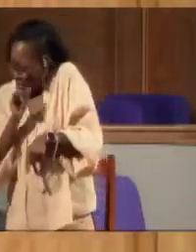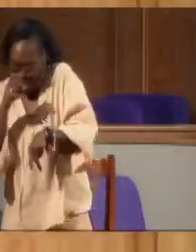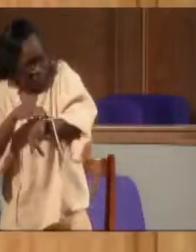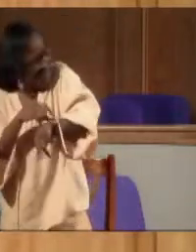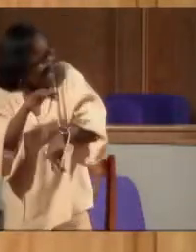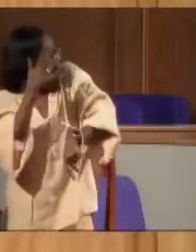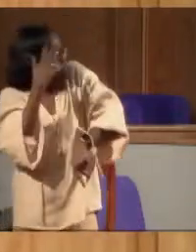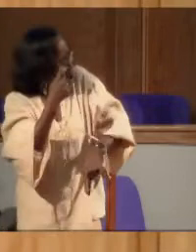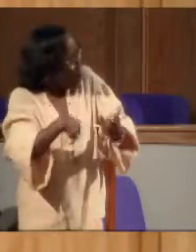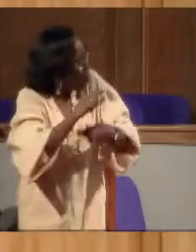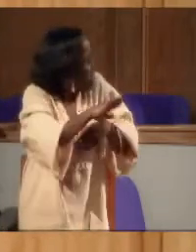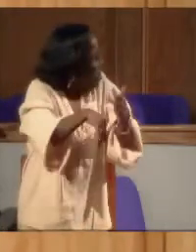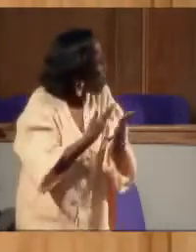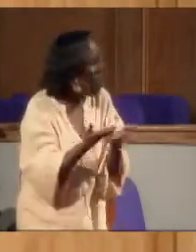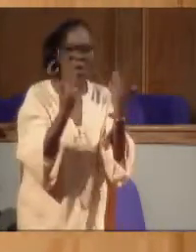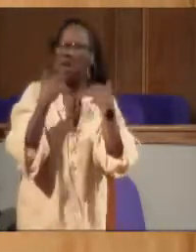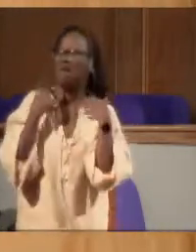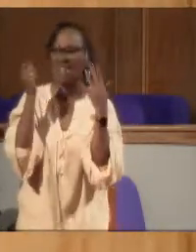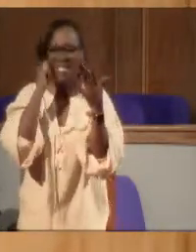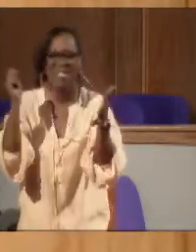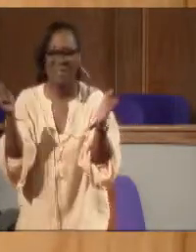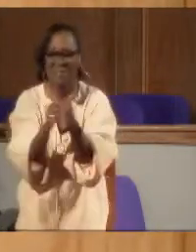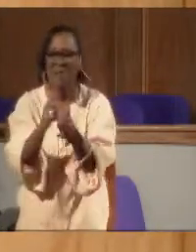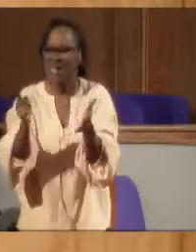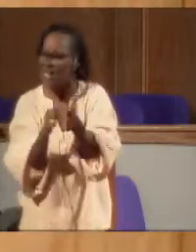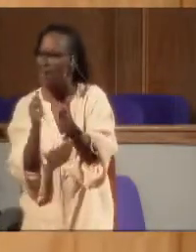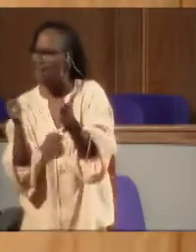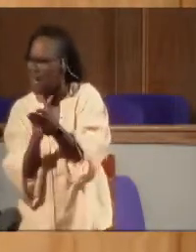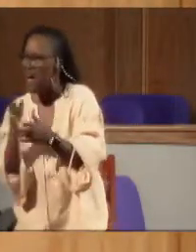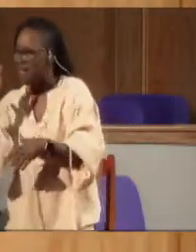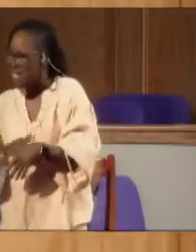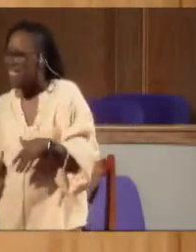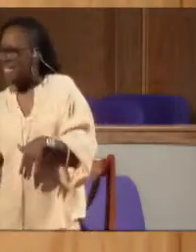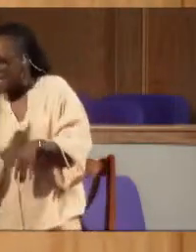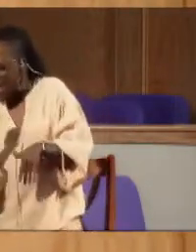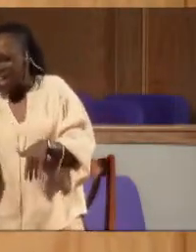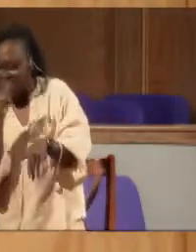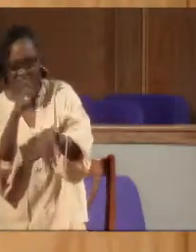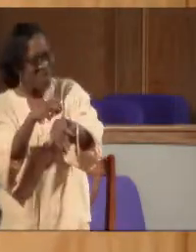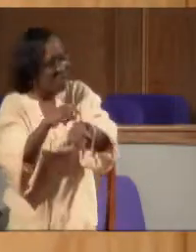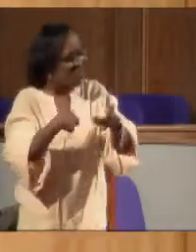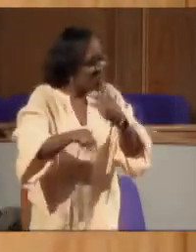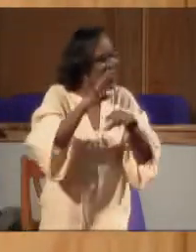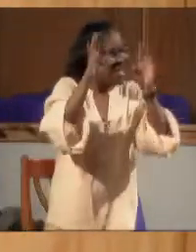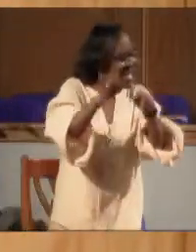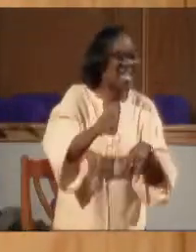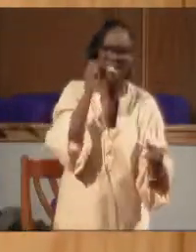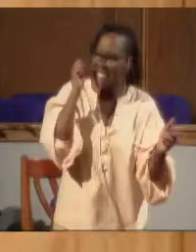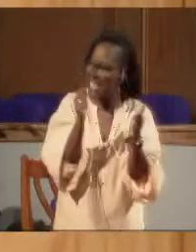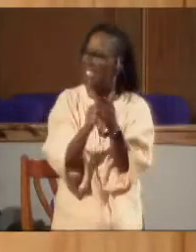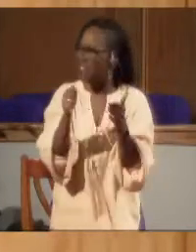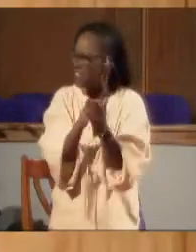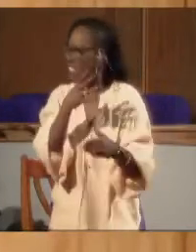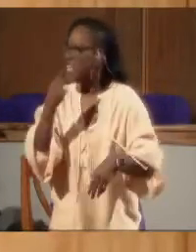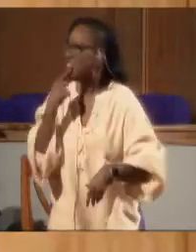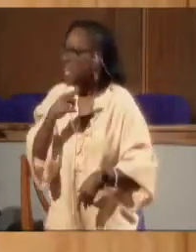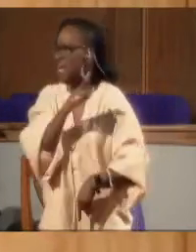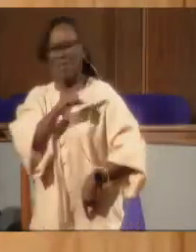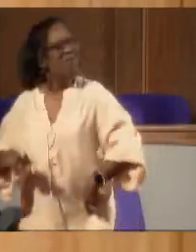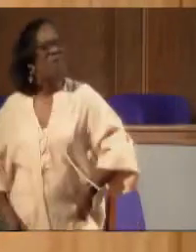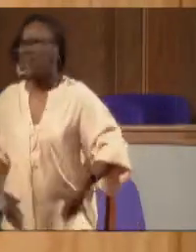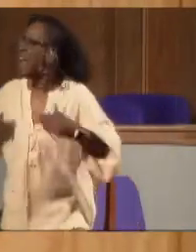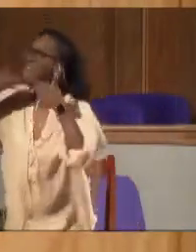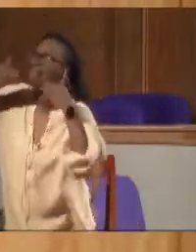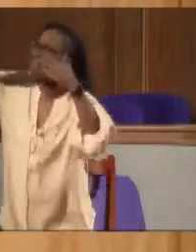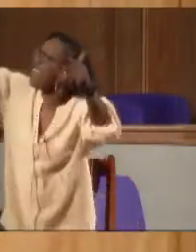we all have a testimony. Sometimes at the same time, we can testify and we can say, Lord, I thank